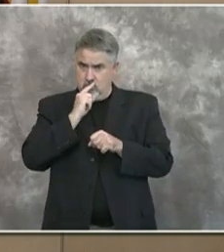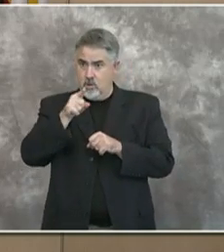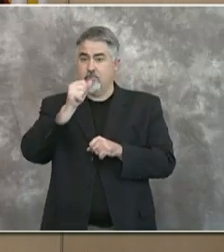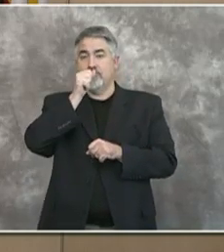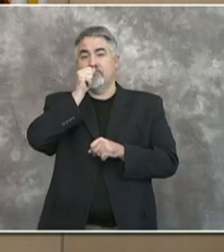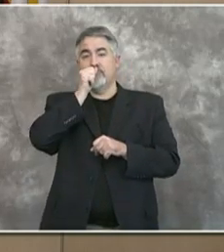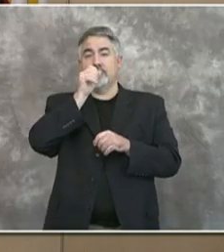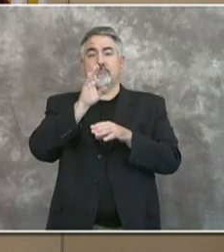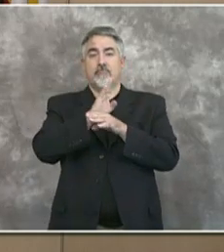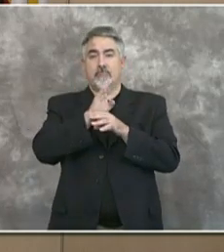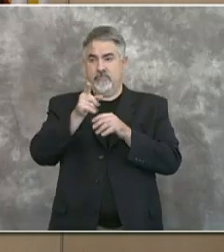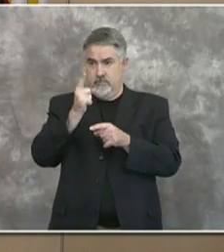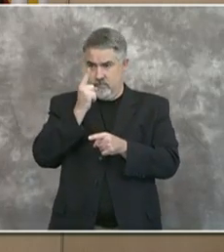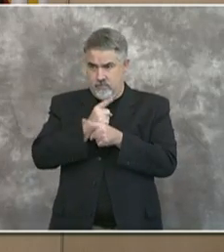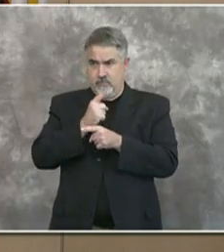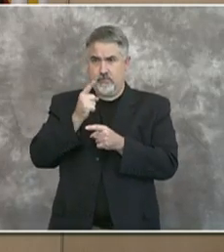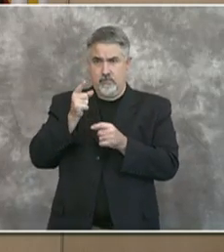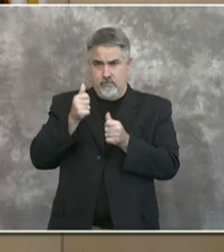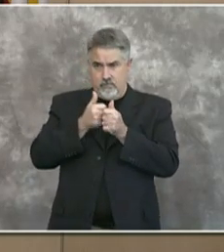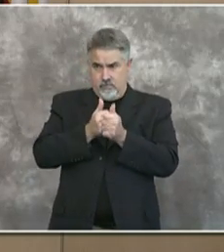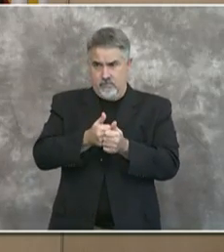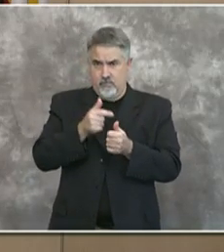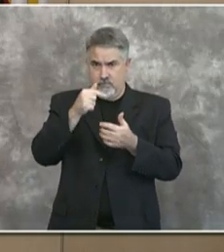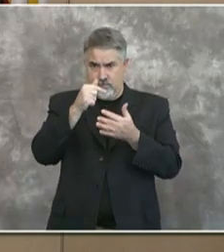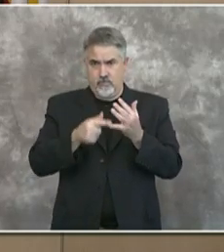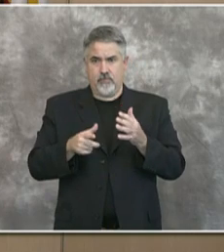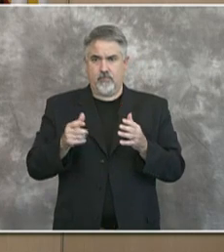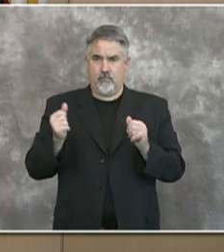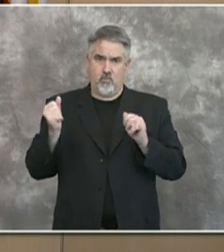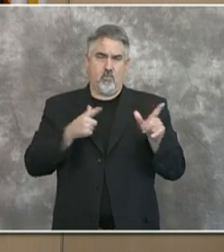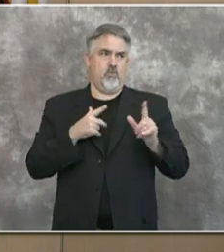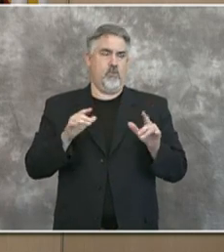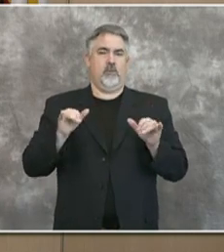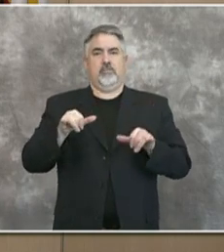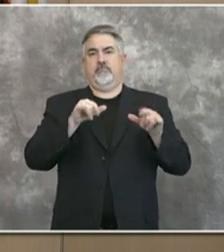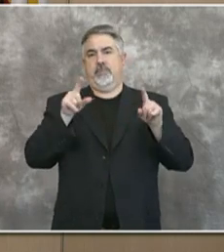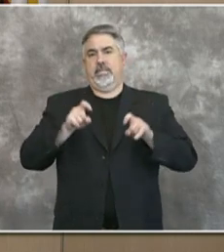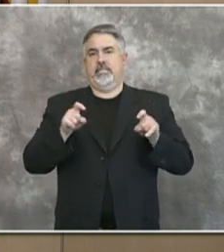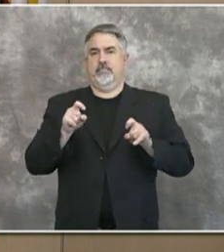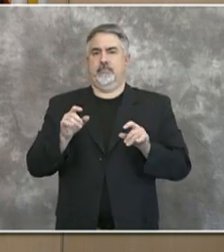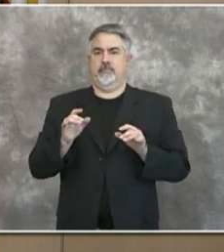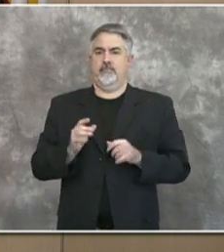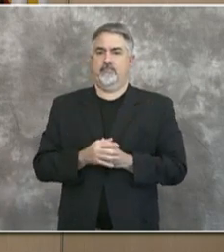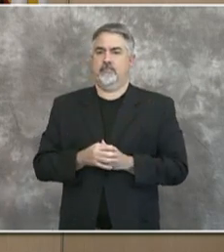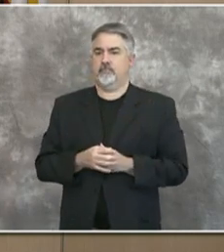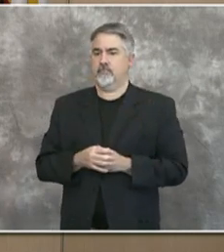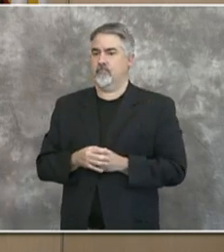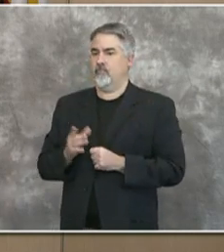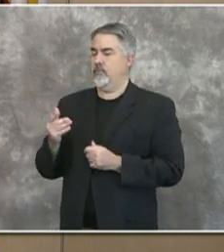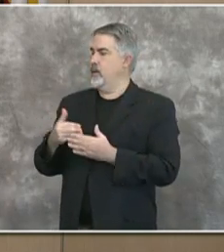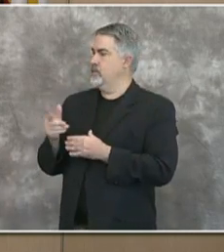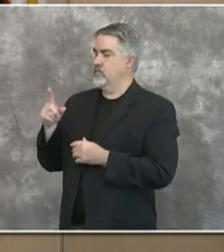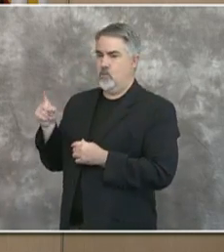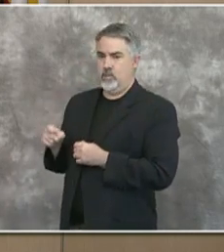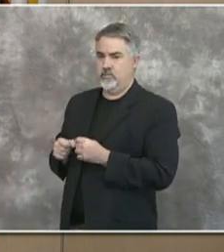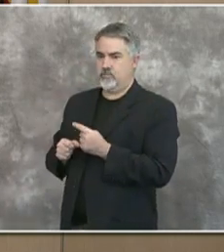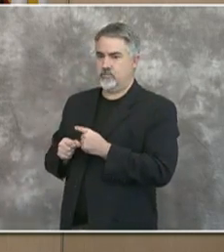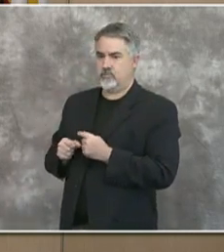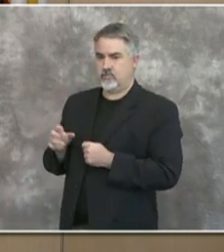system. Okay, thank you. And this one is from Monica Dean from Channel 7. I understand we're waiting for numbers of positive cases